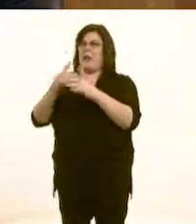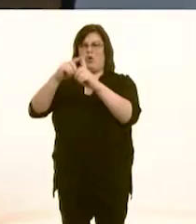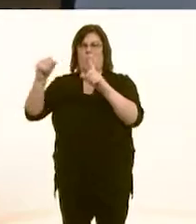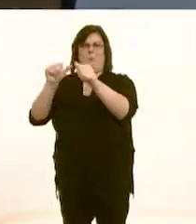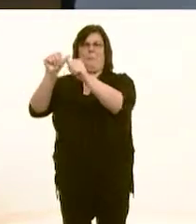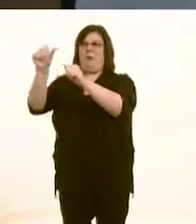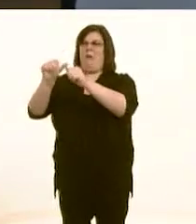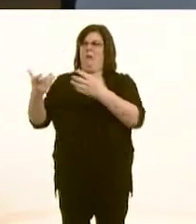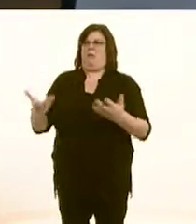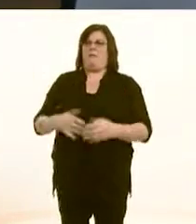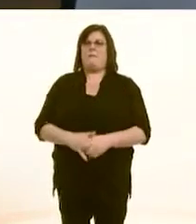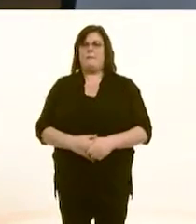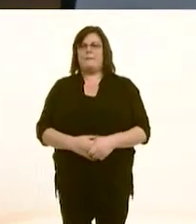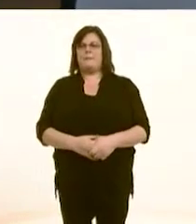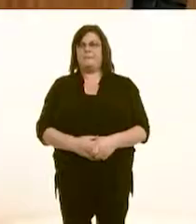class.